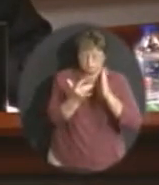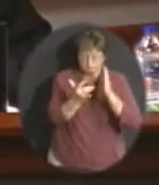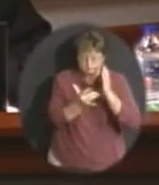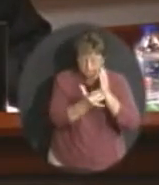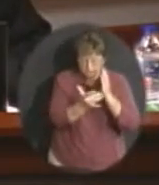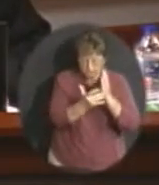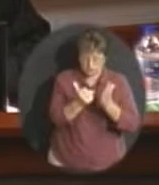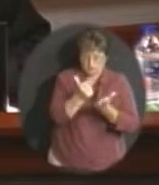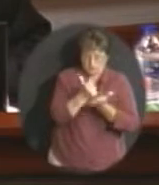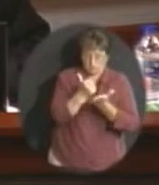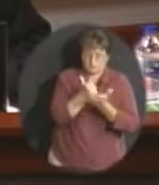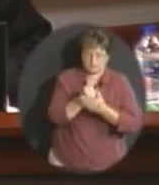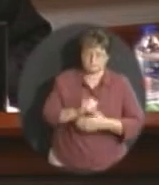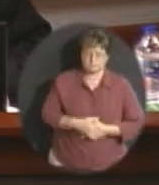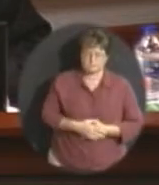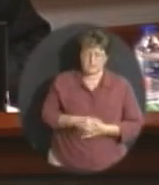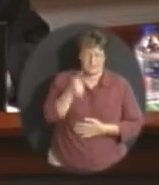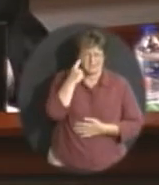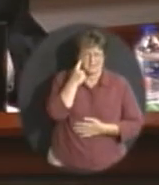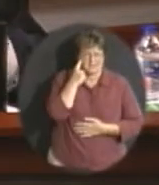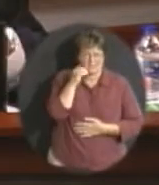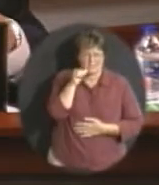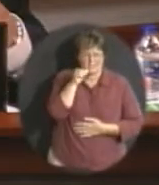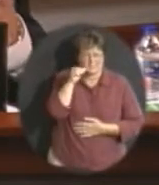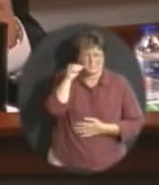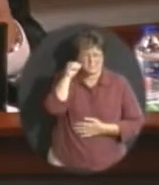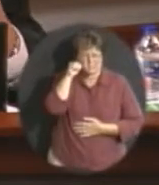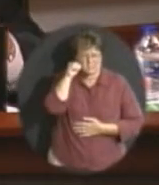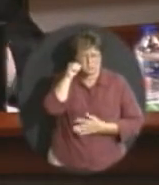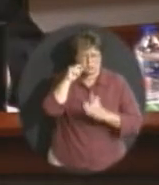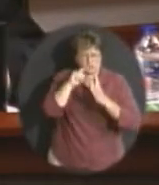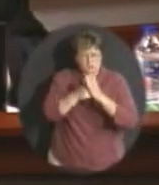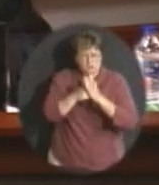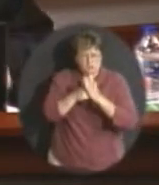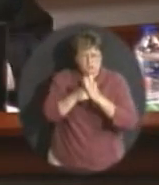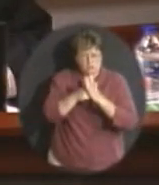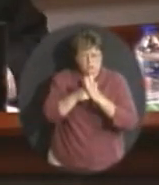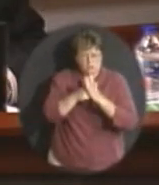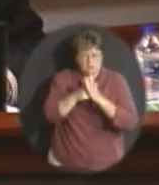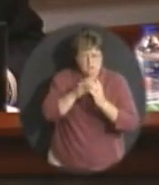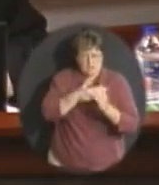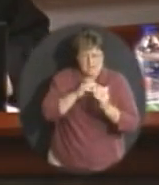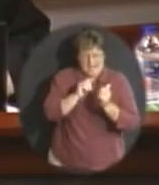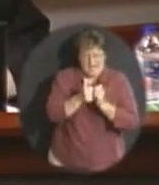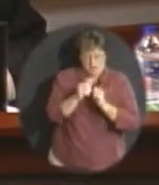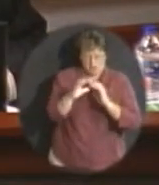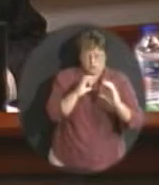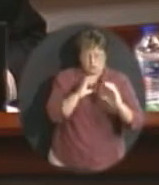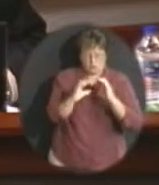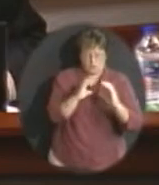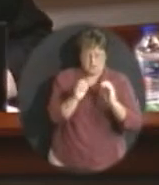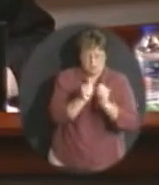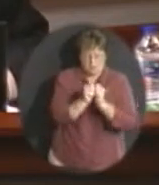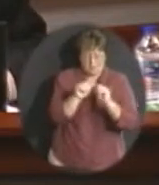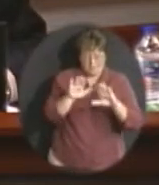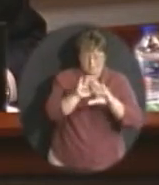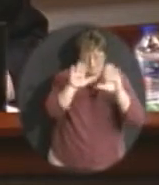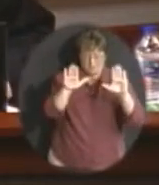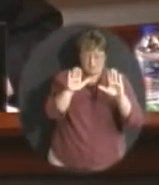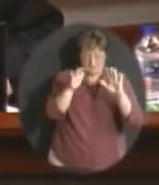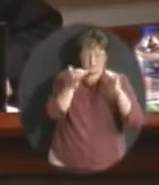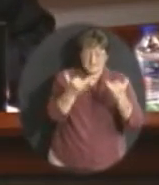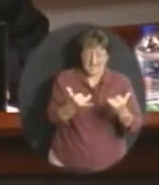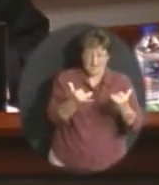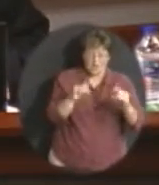was yesterday we started, again, all new to us in terms of ways to communicate with our public, but the district is now